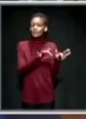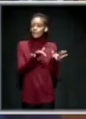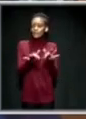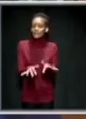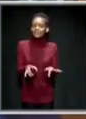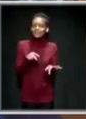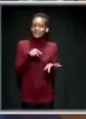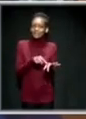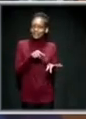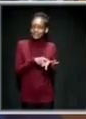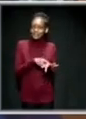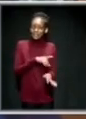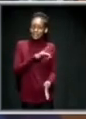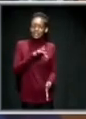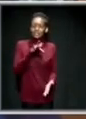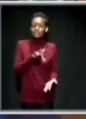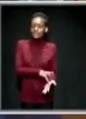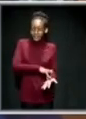are